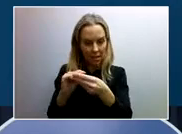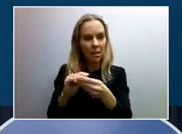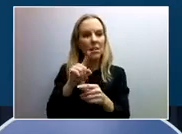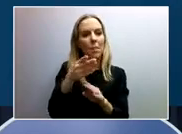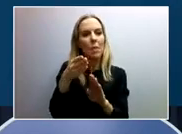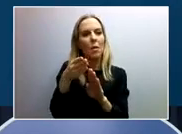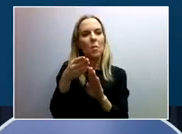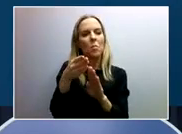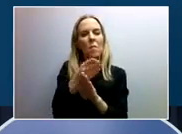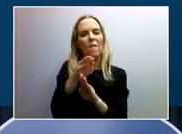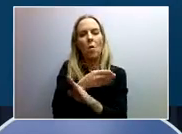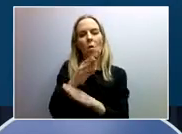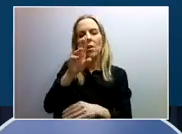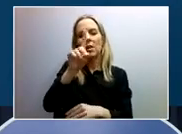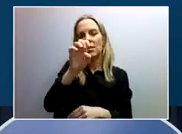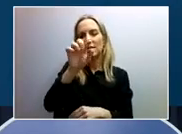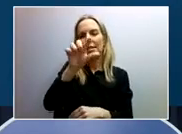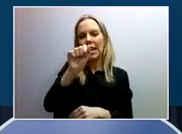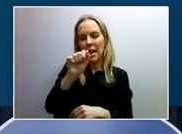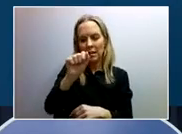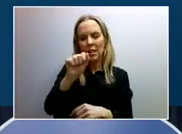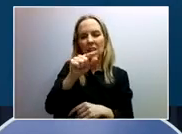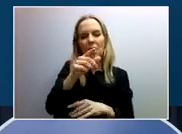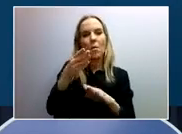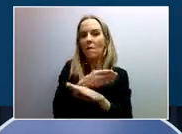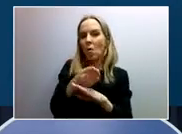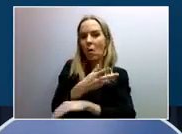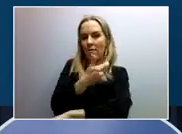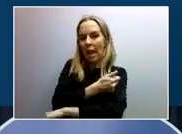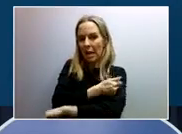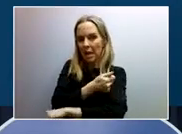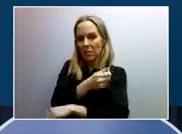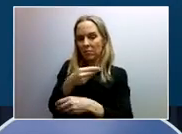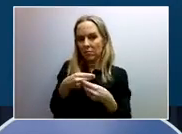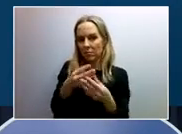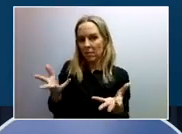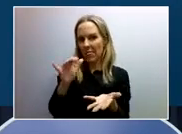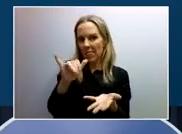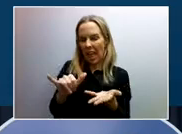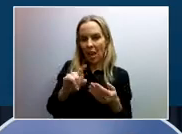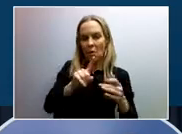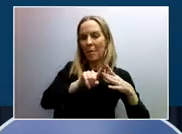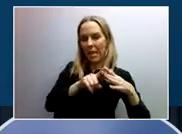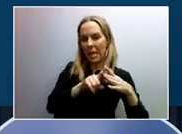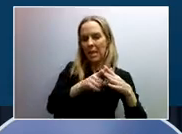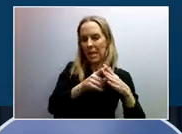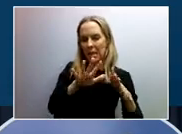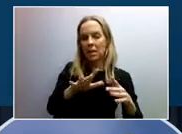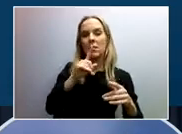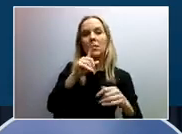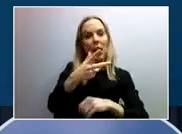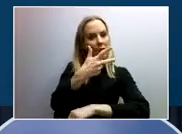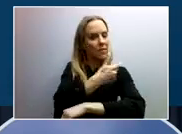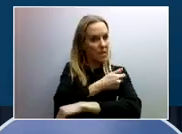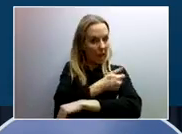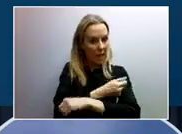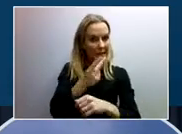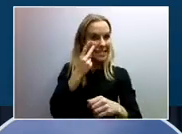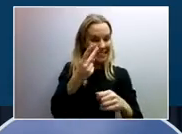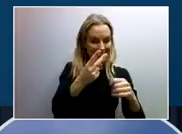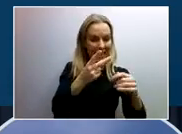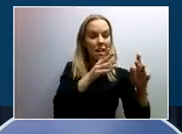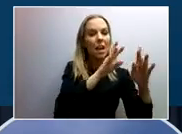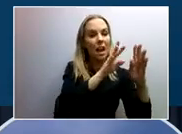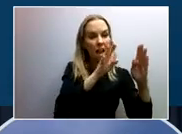pre-Delta. It's also pre-vaccinations. And what it shows us is vaccinations have significantly reduced